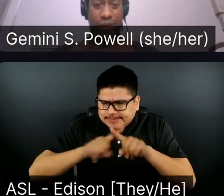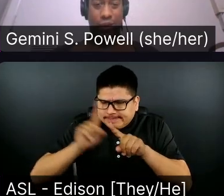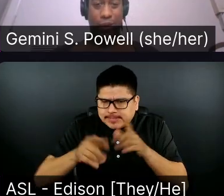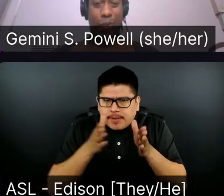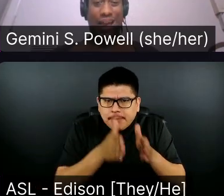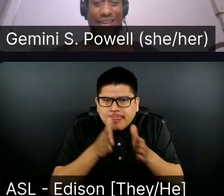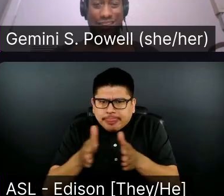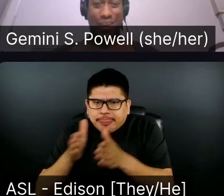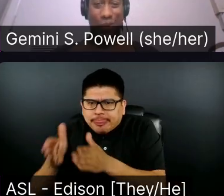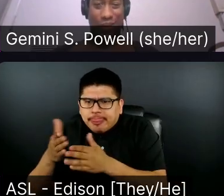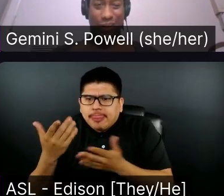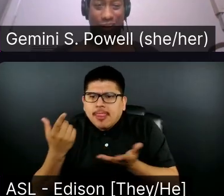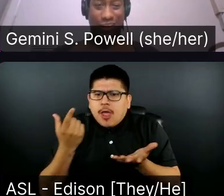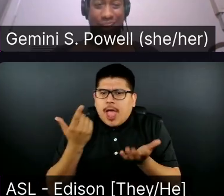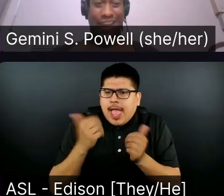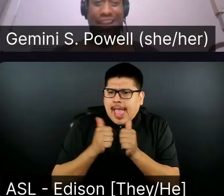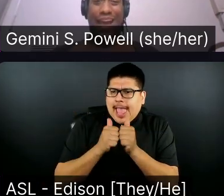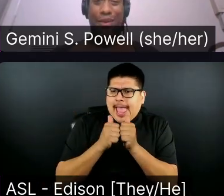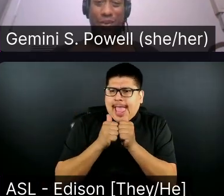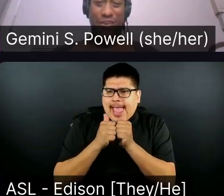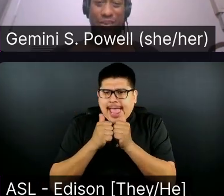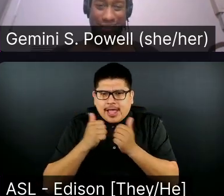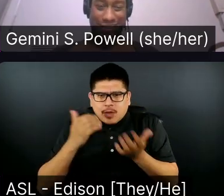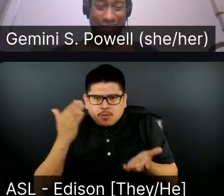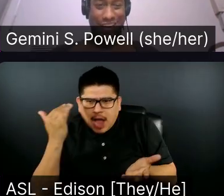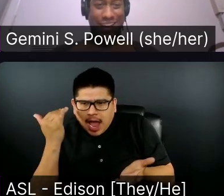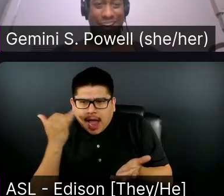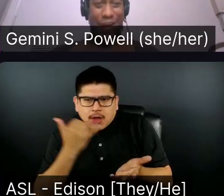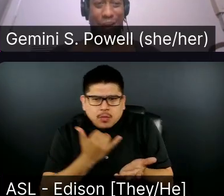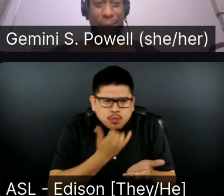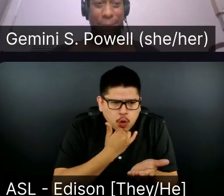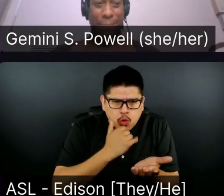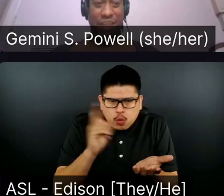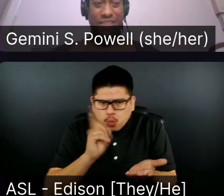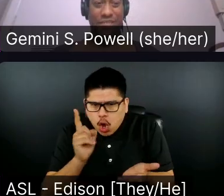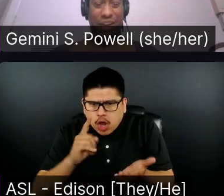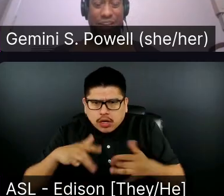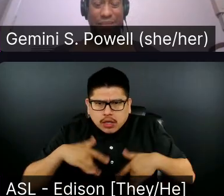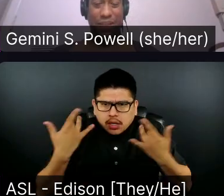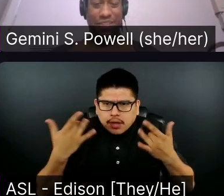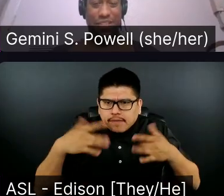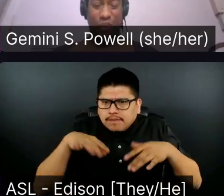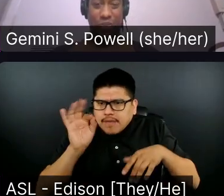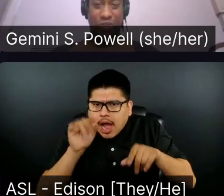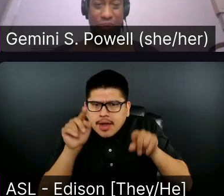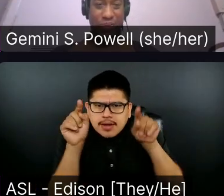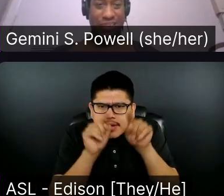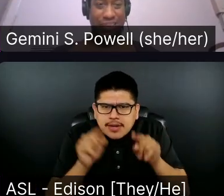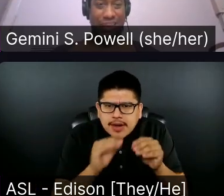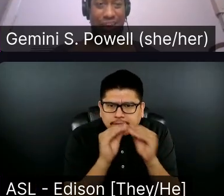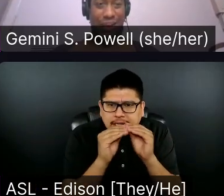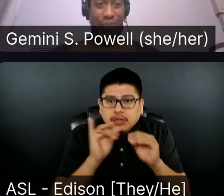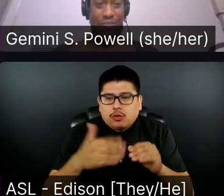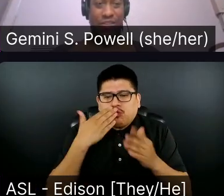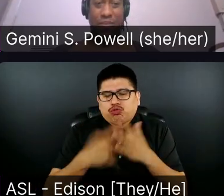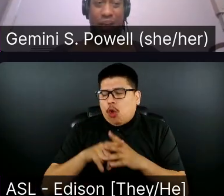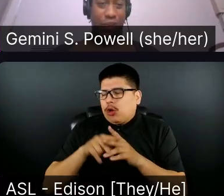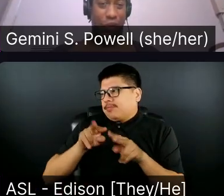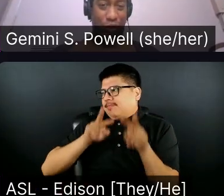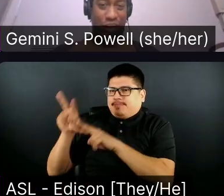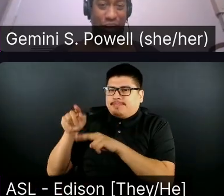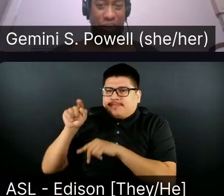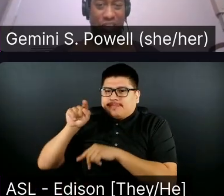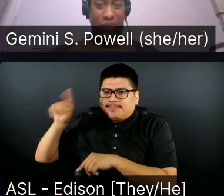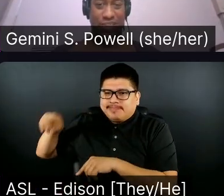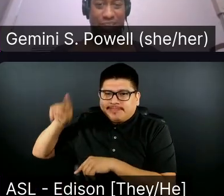wrong here, why is it going wrong, and how do we fix it? It's a very good place to troubleshoot. Some